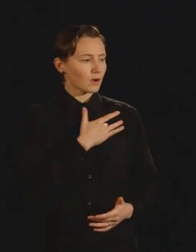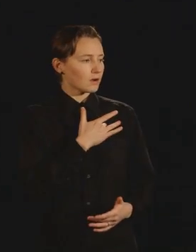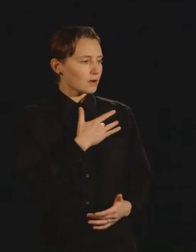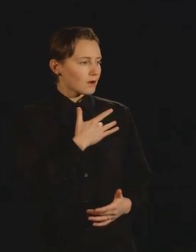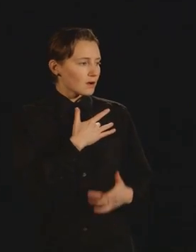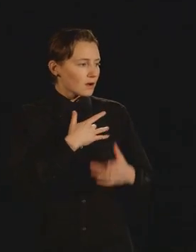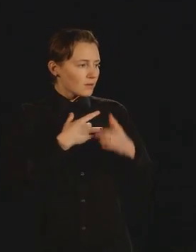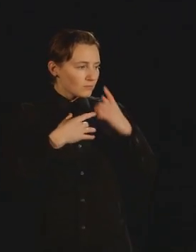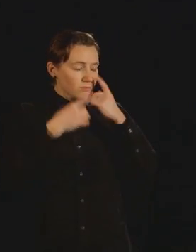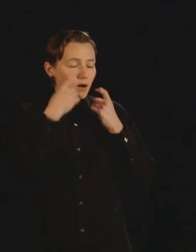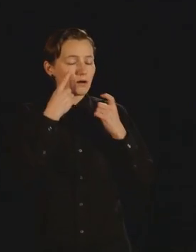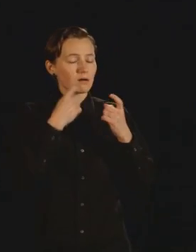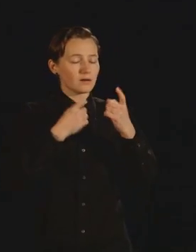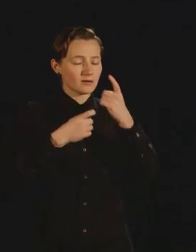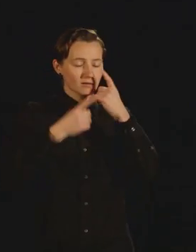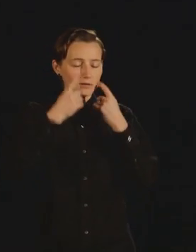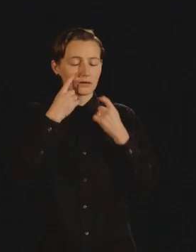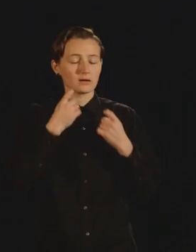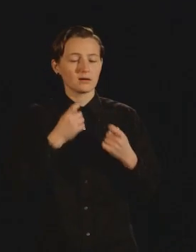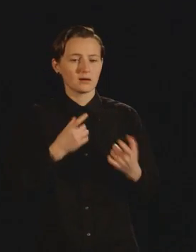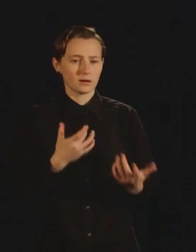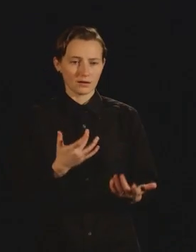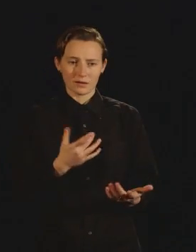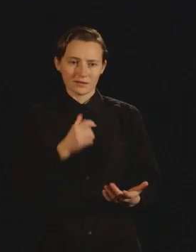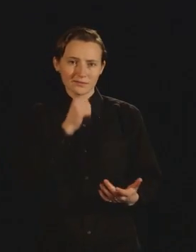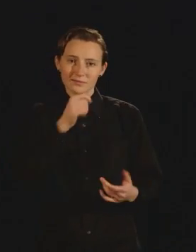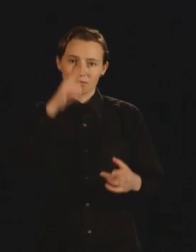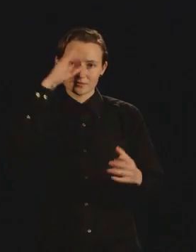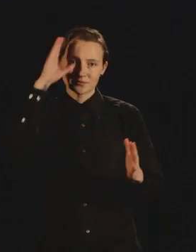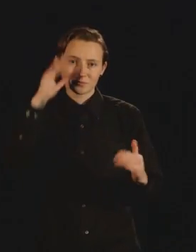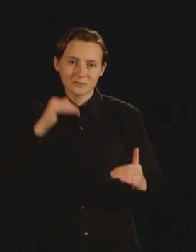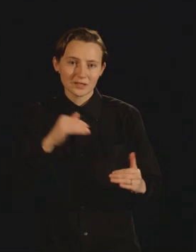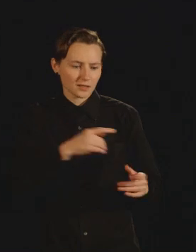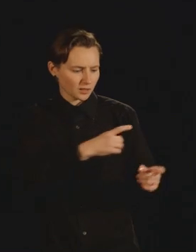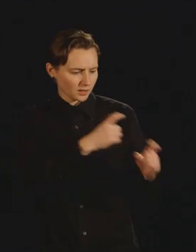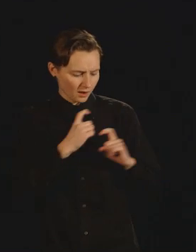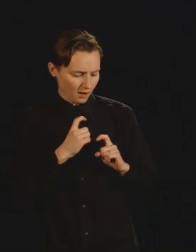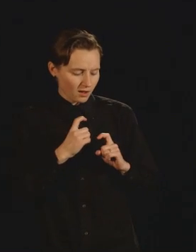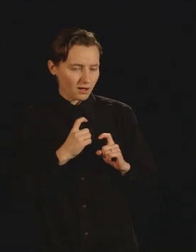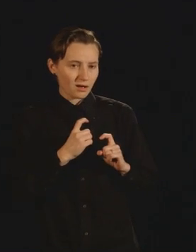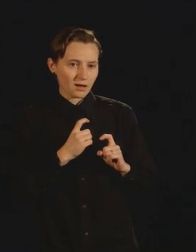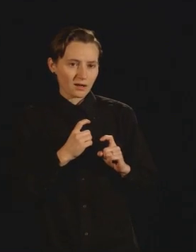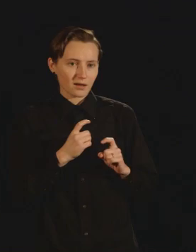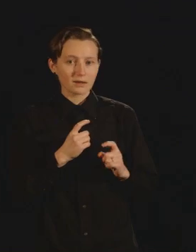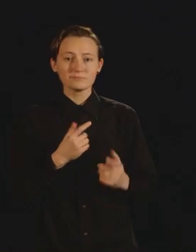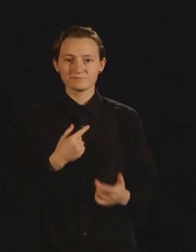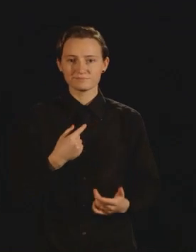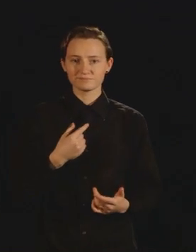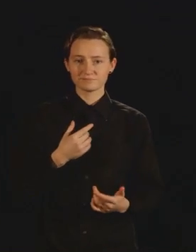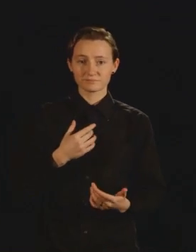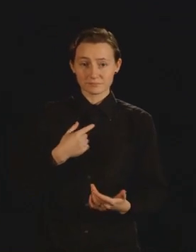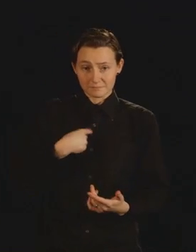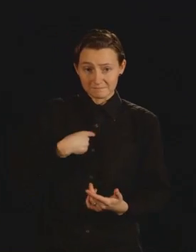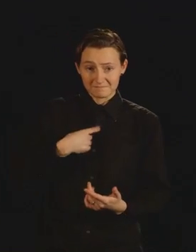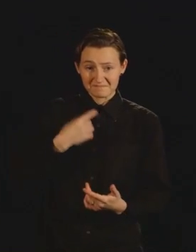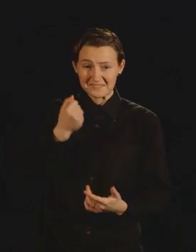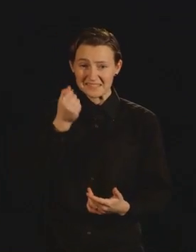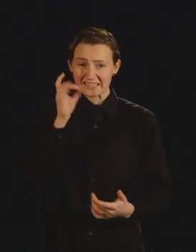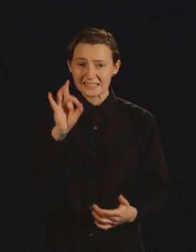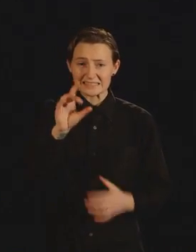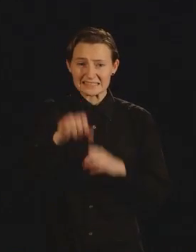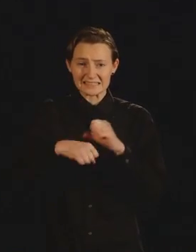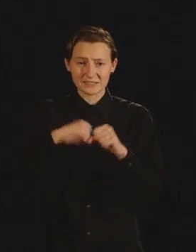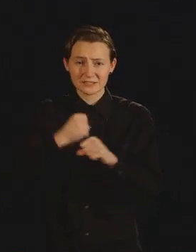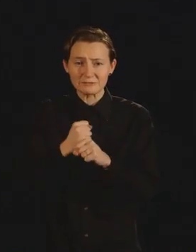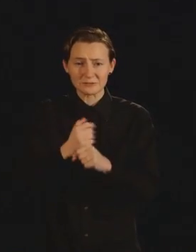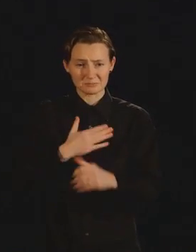wept with joy at the unexpected gift of his thoughtfulness after 18